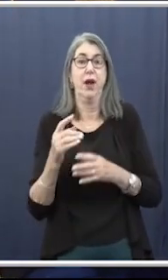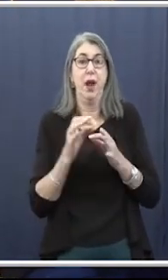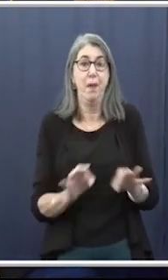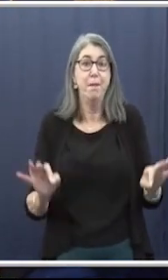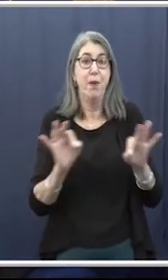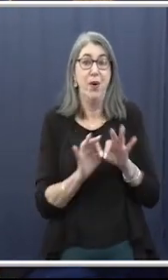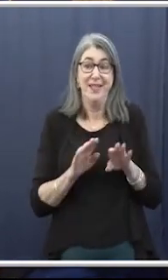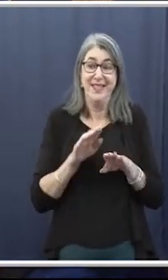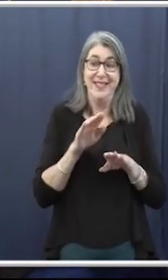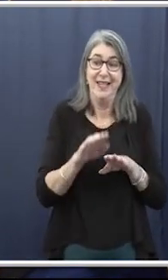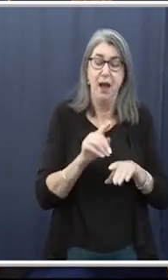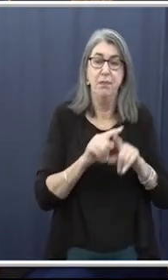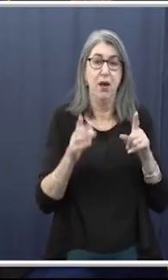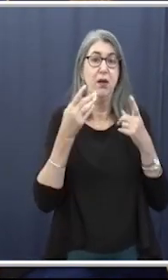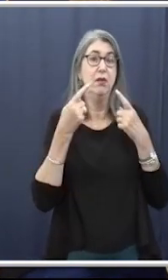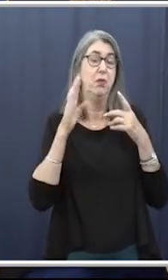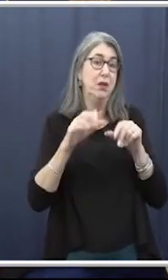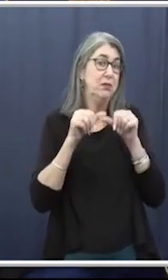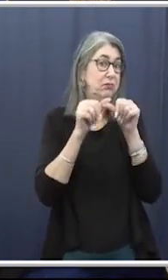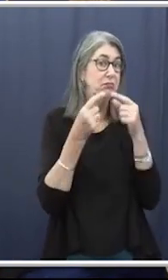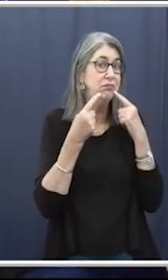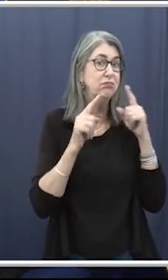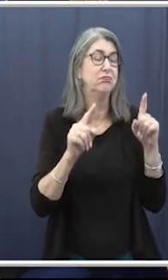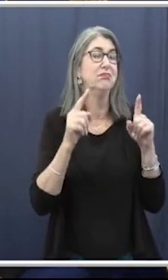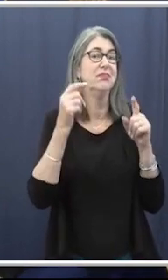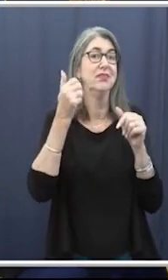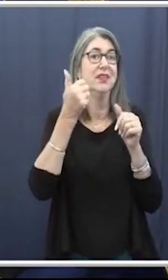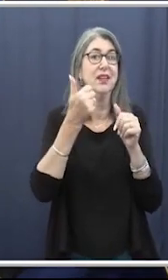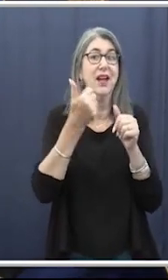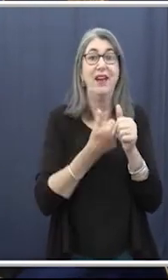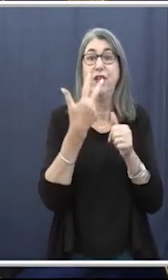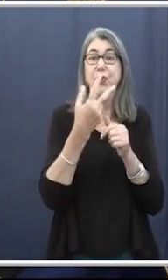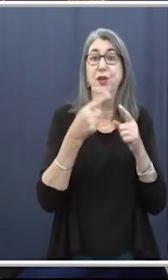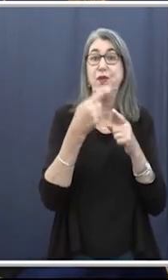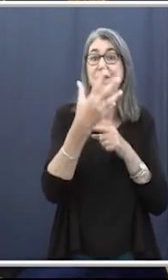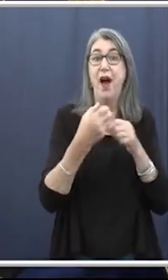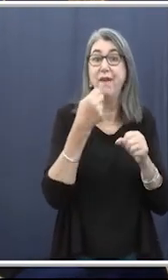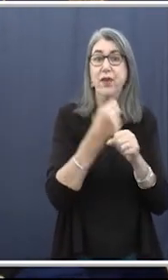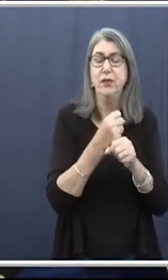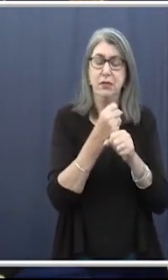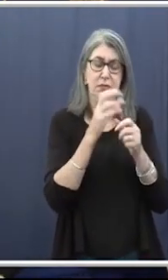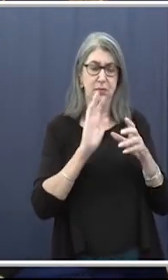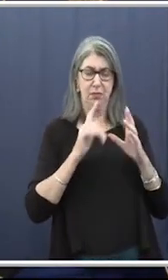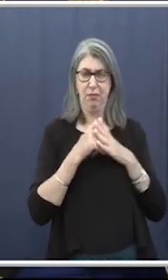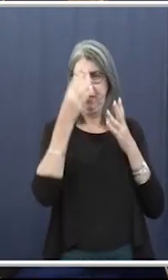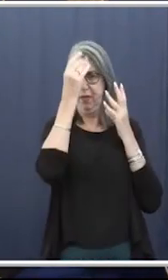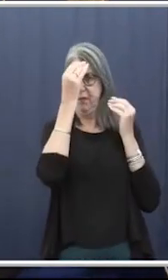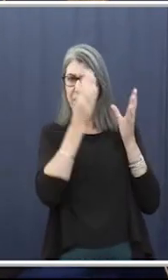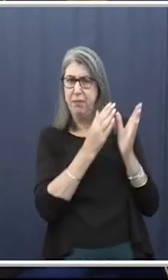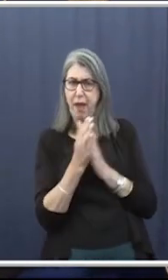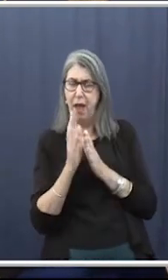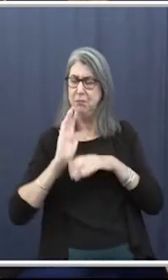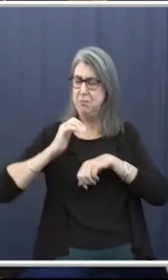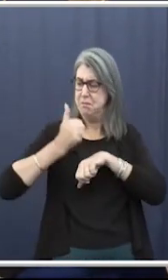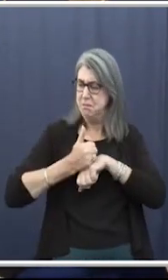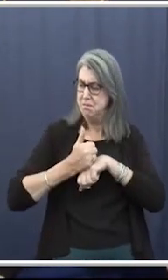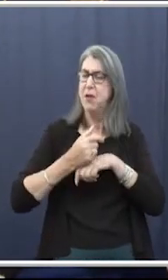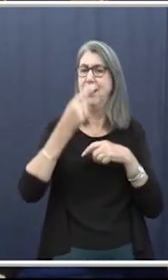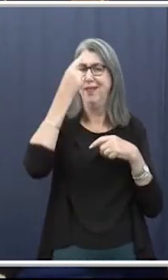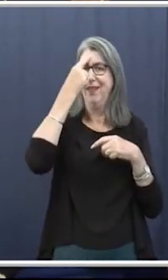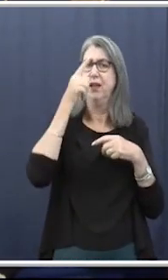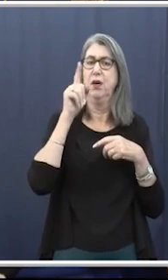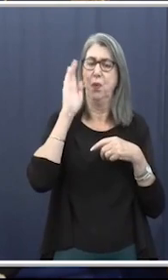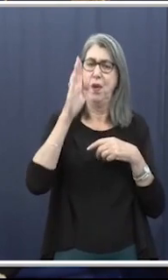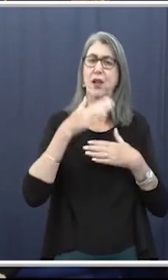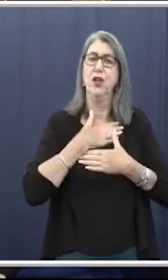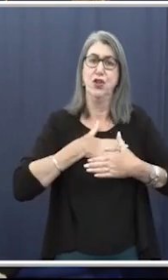but you will succeed more and more every 3 to 5 years. Make your plan, and then I think we will